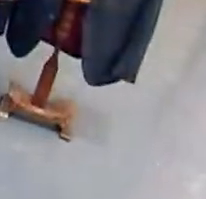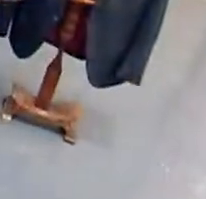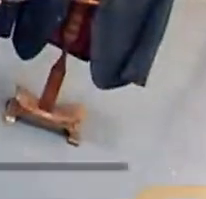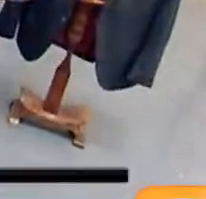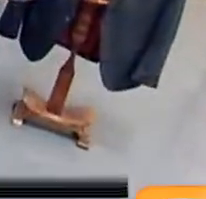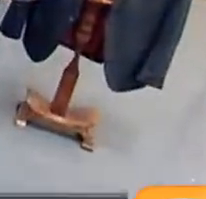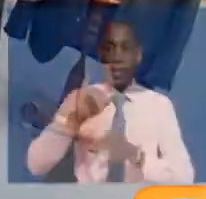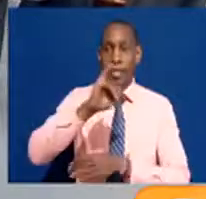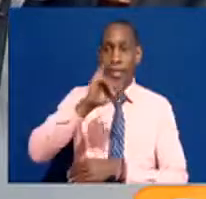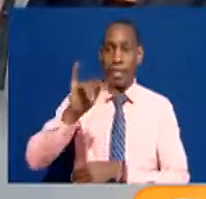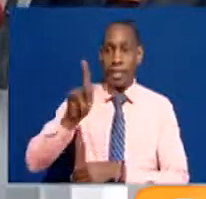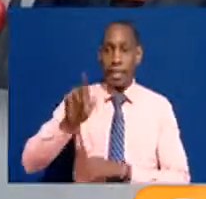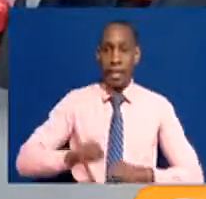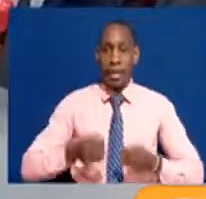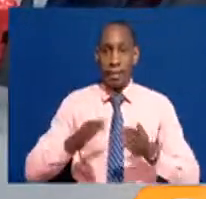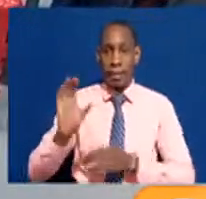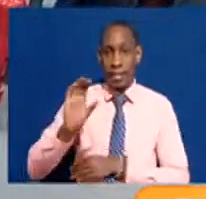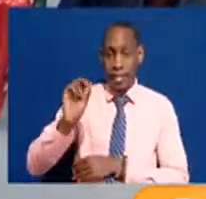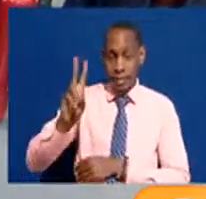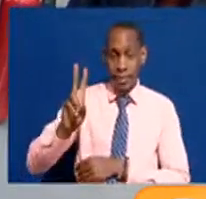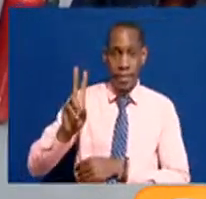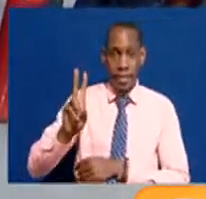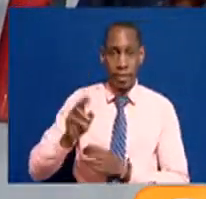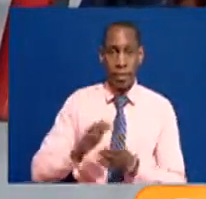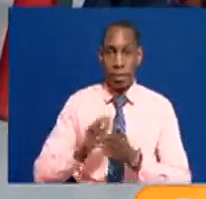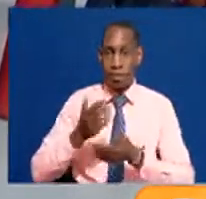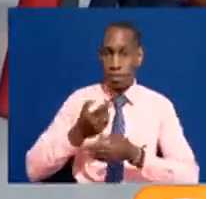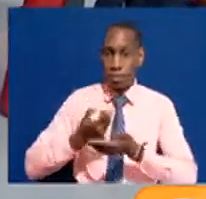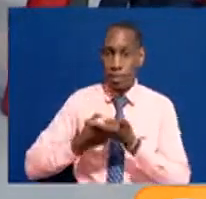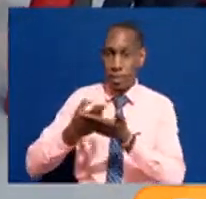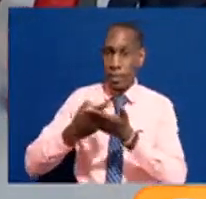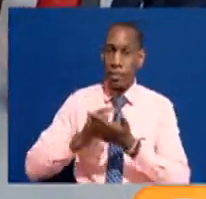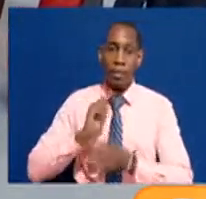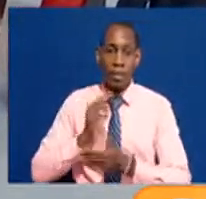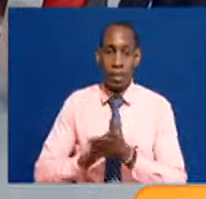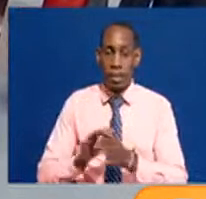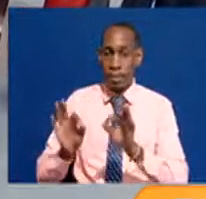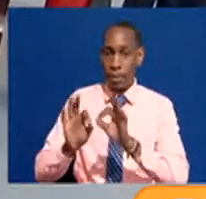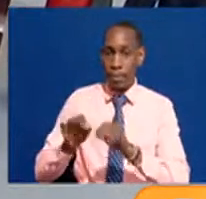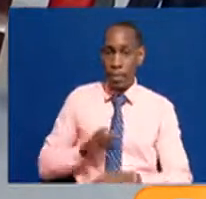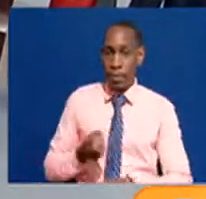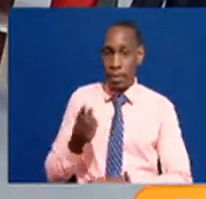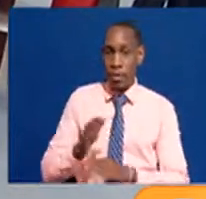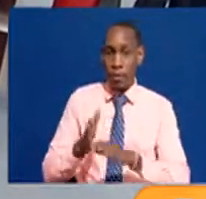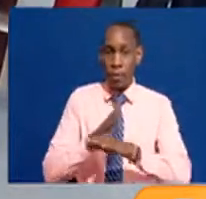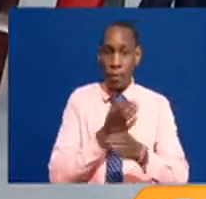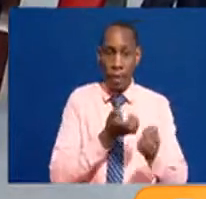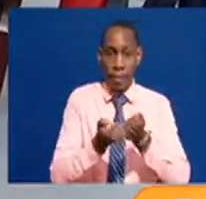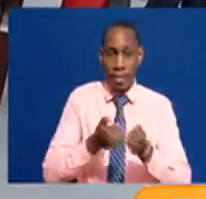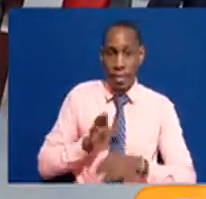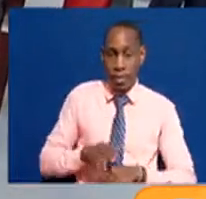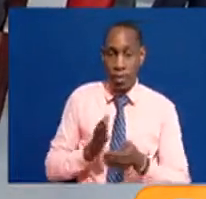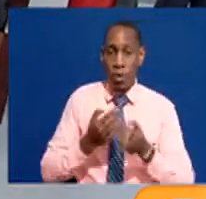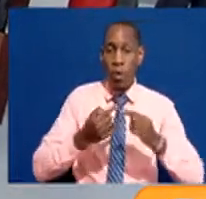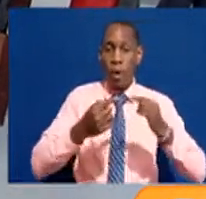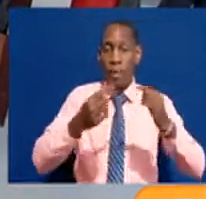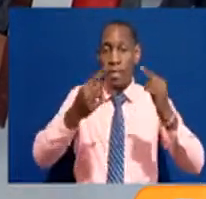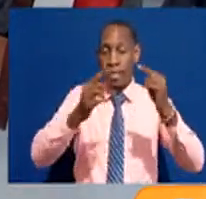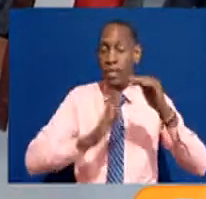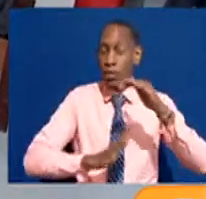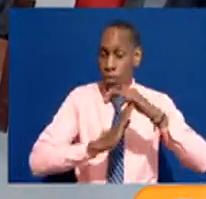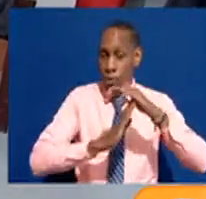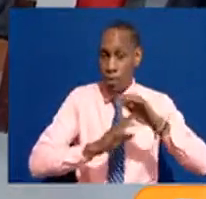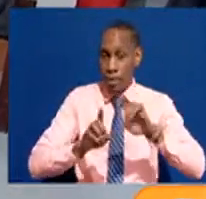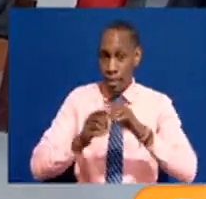And welcome back to Jeff Kanagi Live here at Citizen Television. Great conversation here with two amazing women, former business women, very successful at